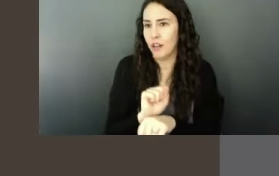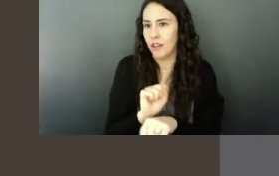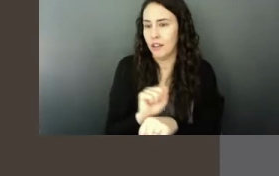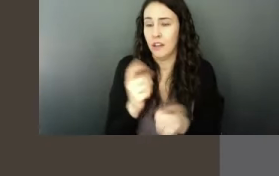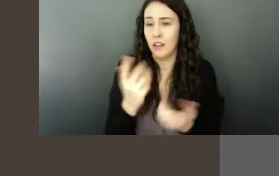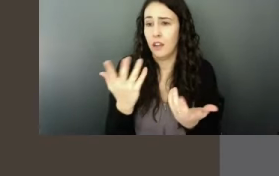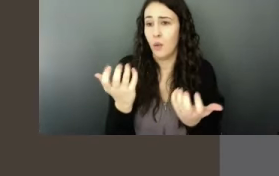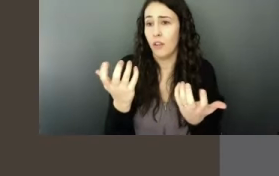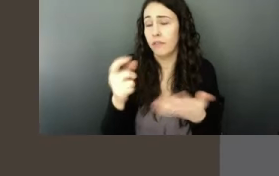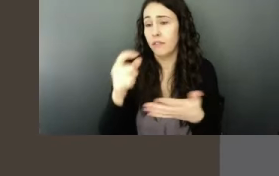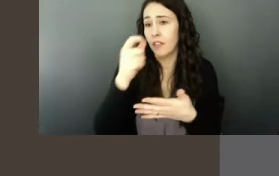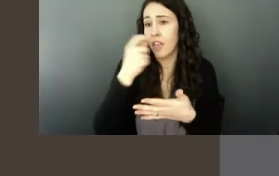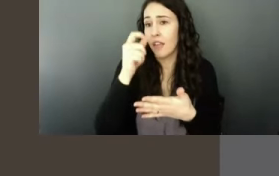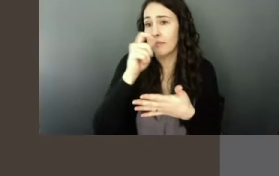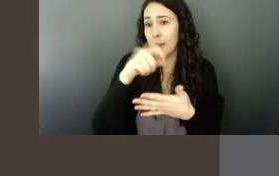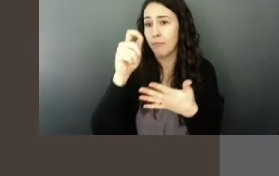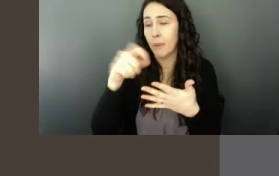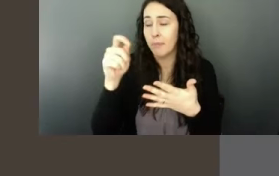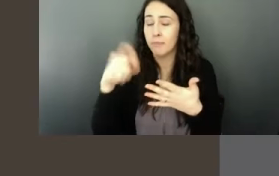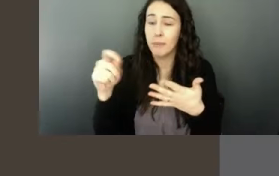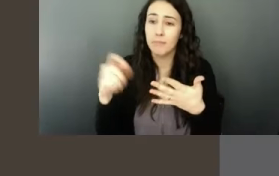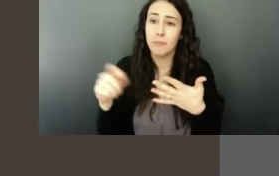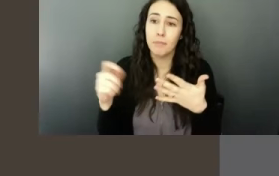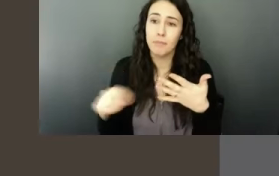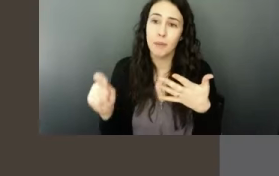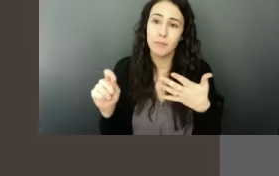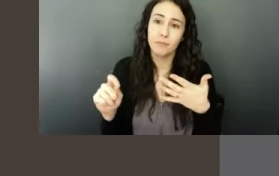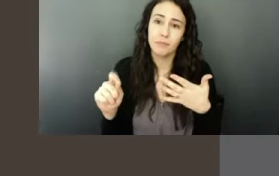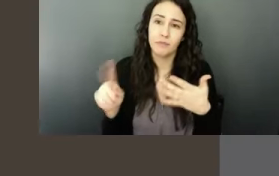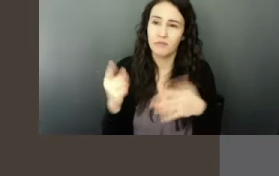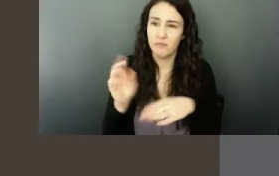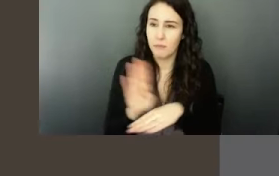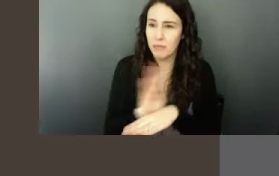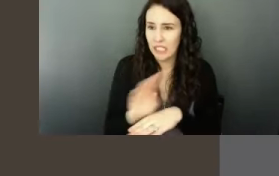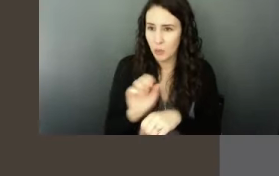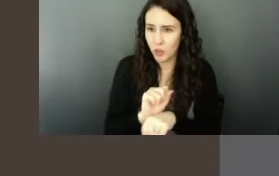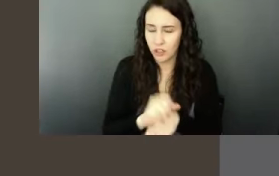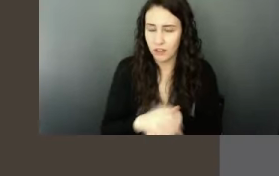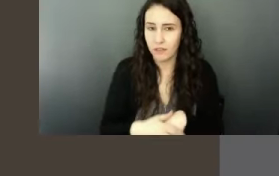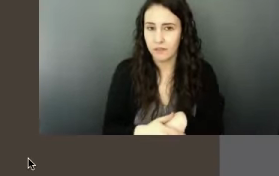box. It's just to get a little check mark or whatever it is. And then the other